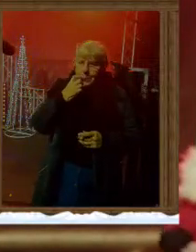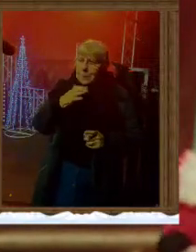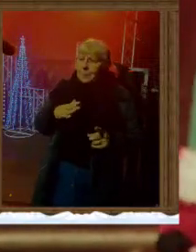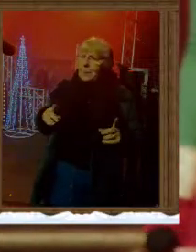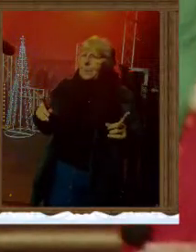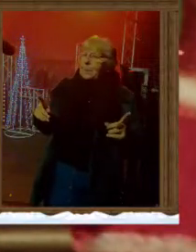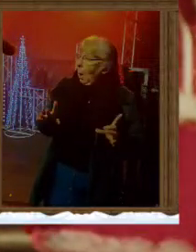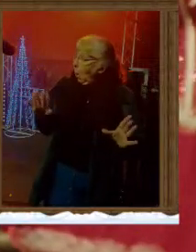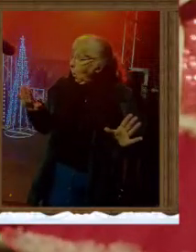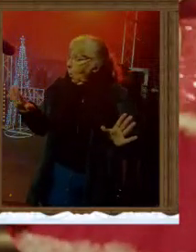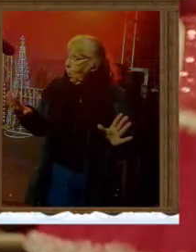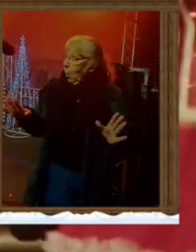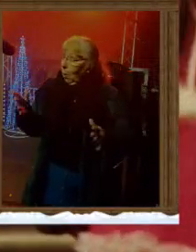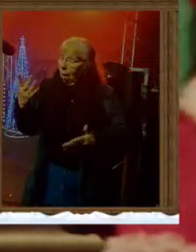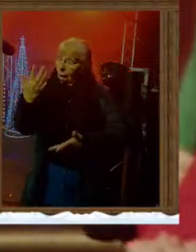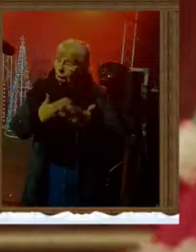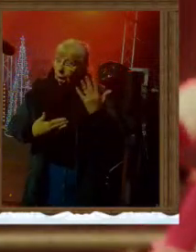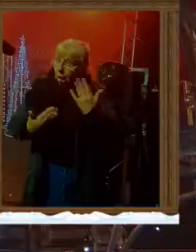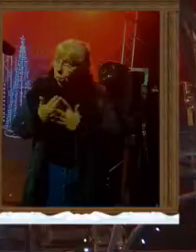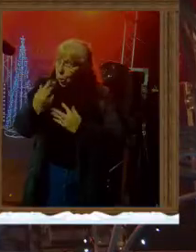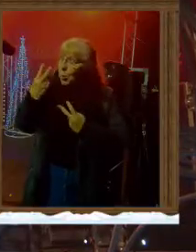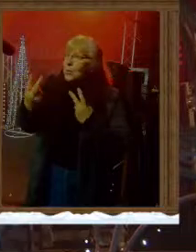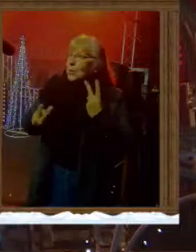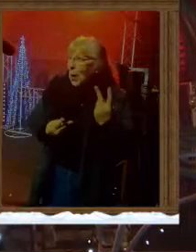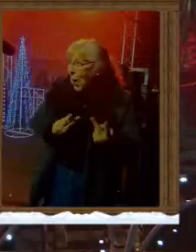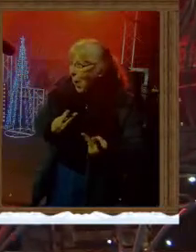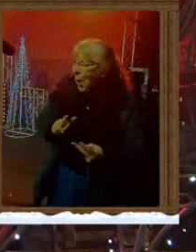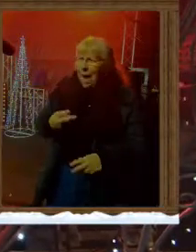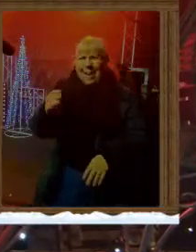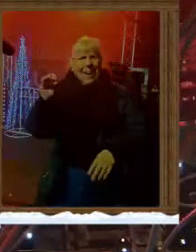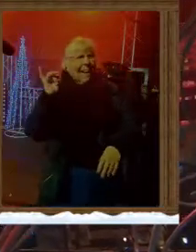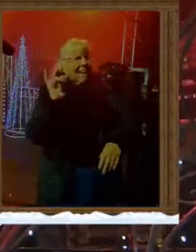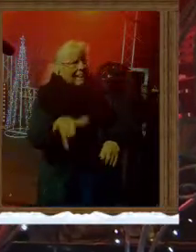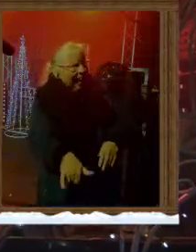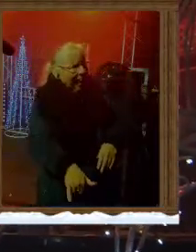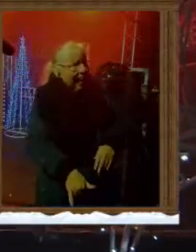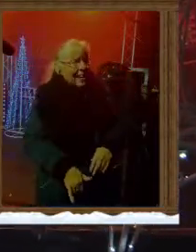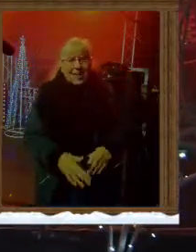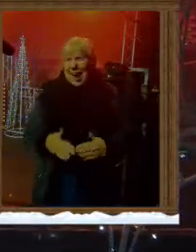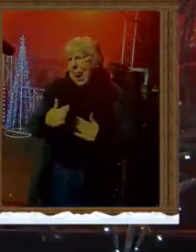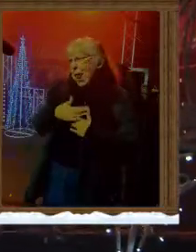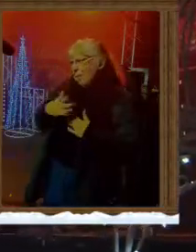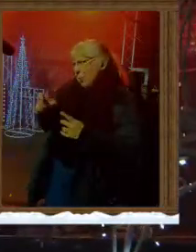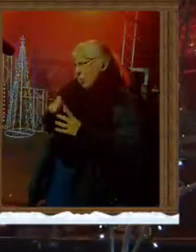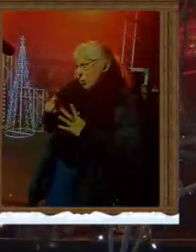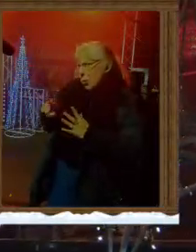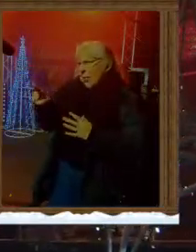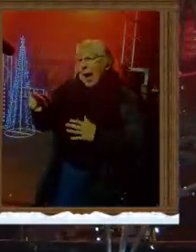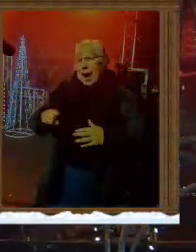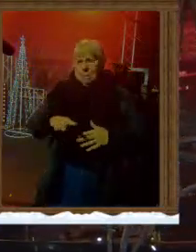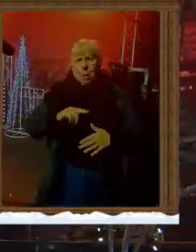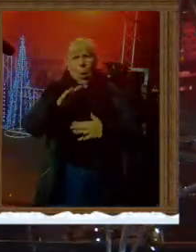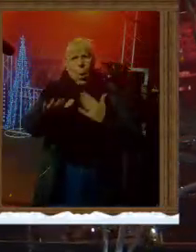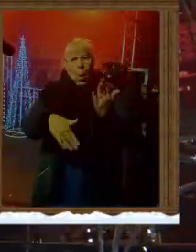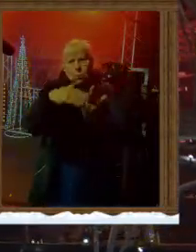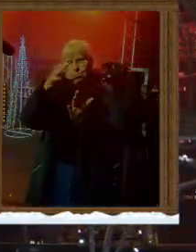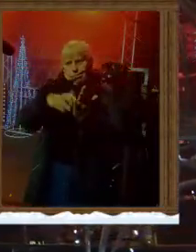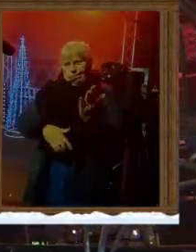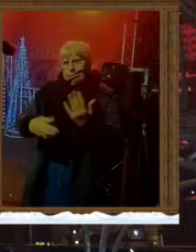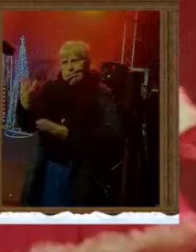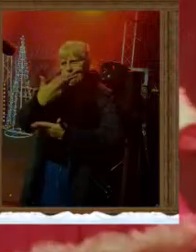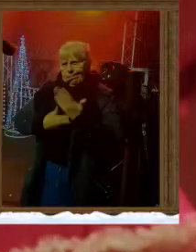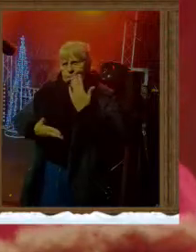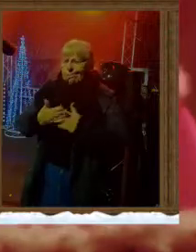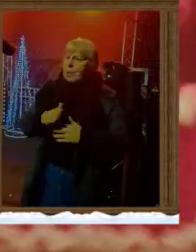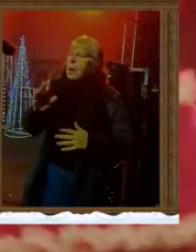Oh, you're gonna tell us in a song. Of course. I love when you do that. That's great. We want to hear it all, Beyonce. Let me see if I can